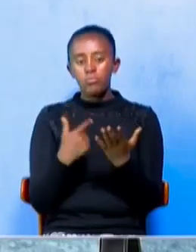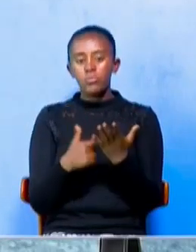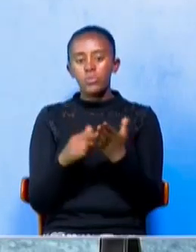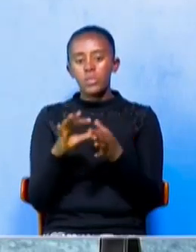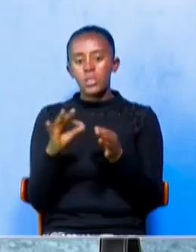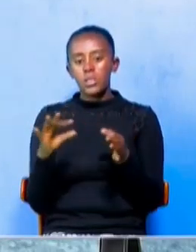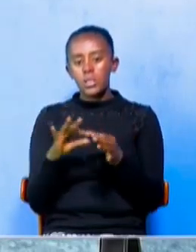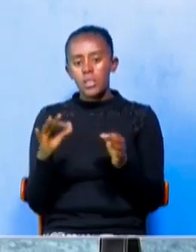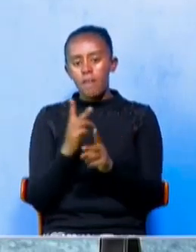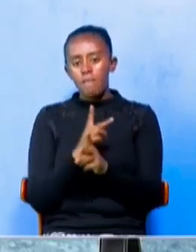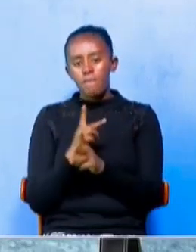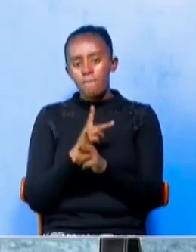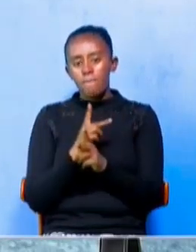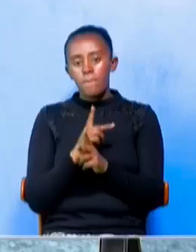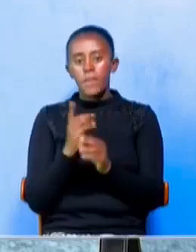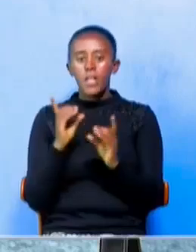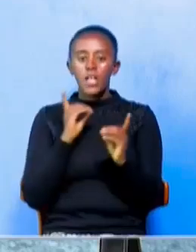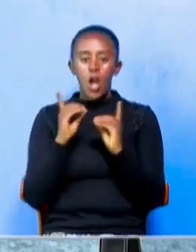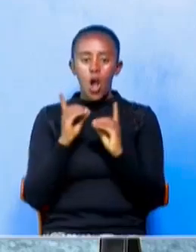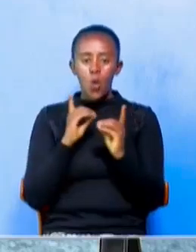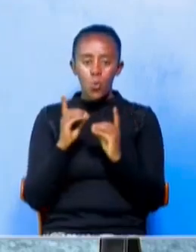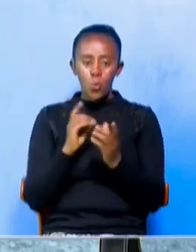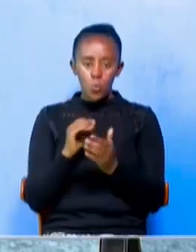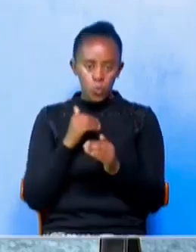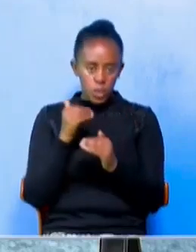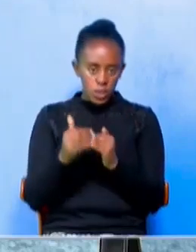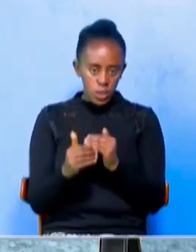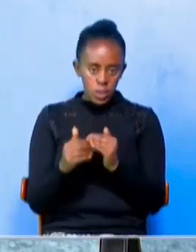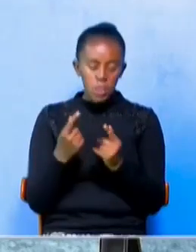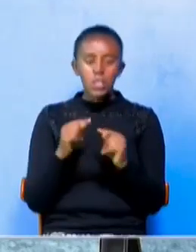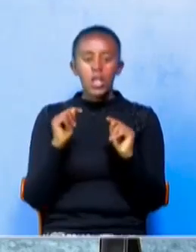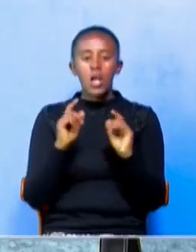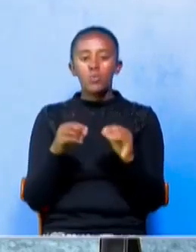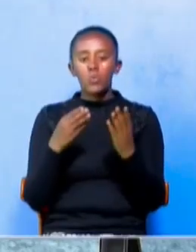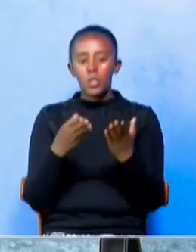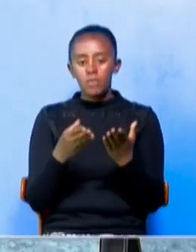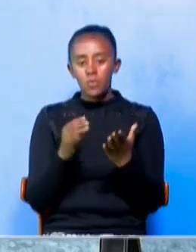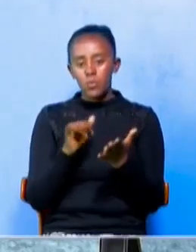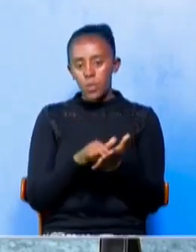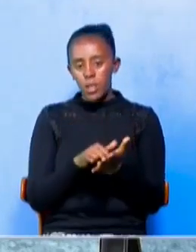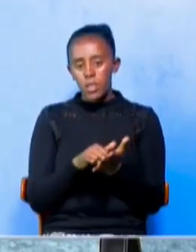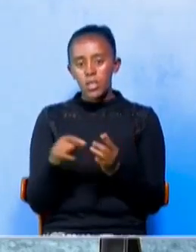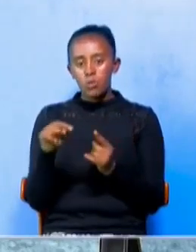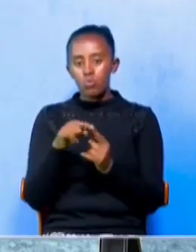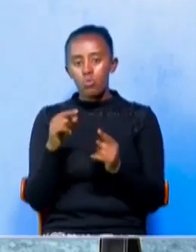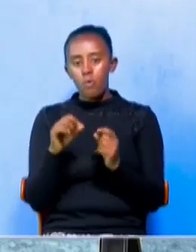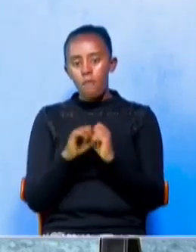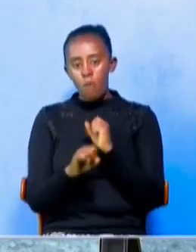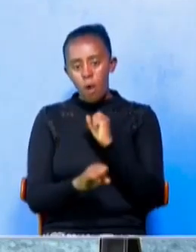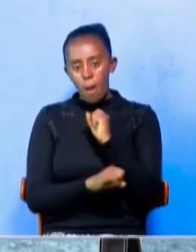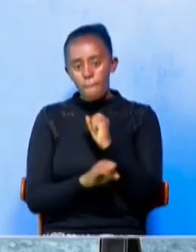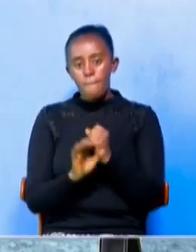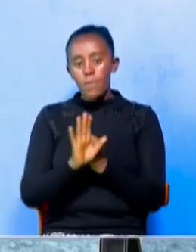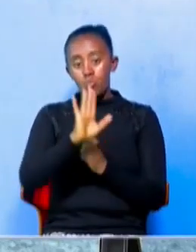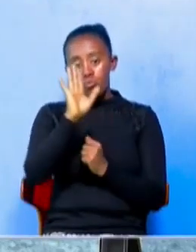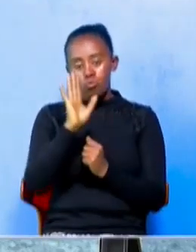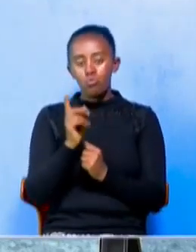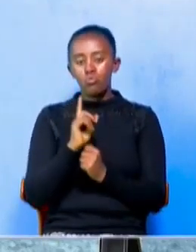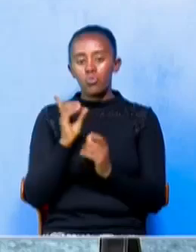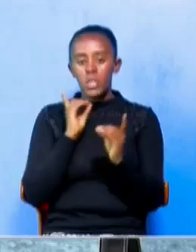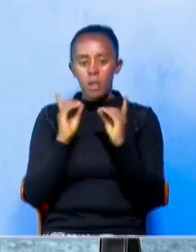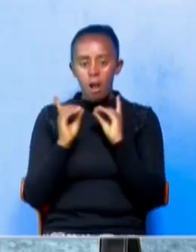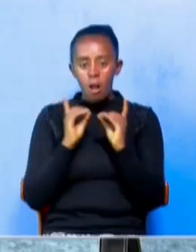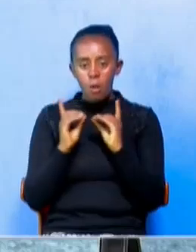sentences very carefully in the dialogue one, and then let me try to give you that to form your own dialogue